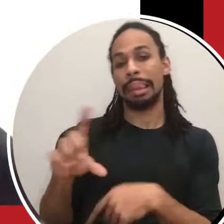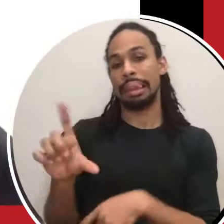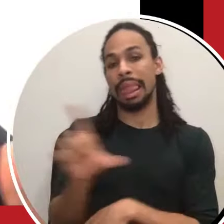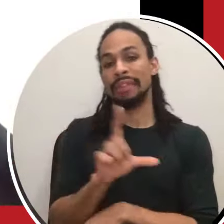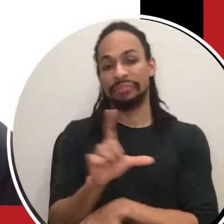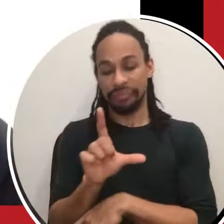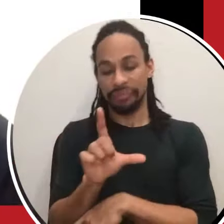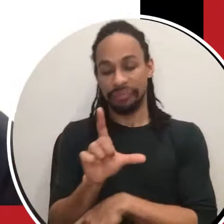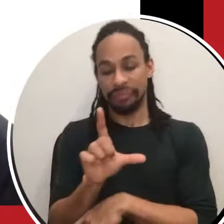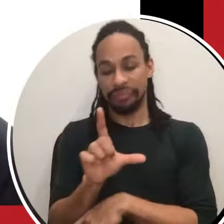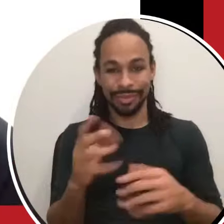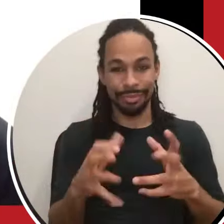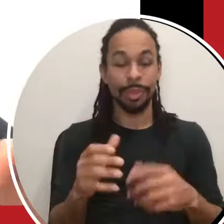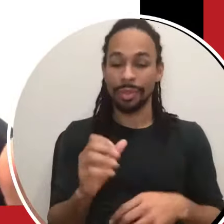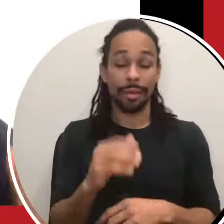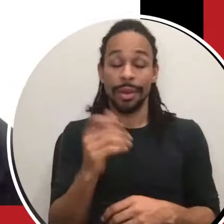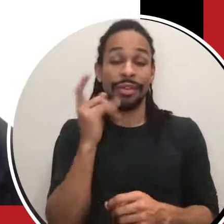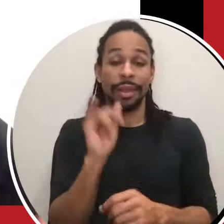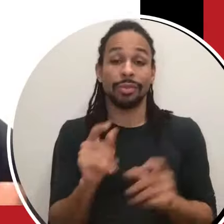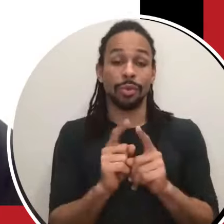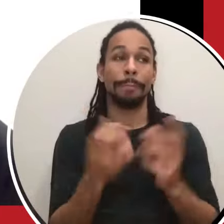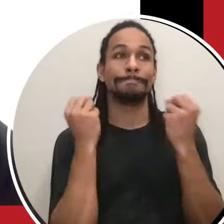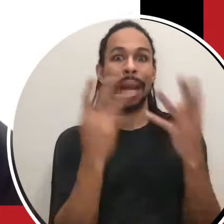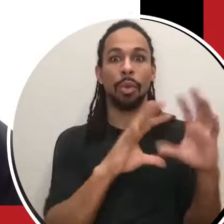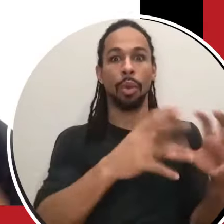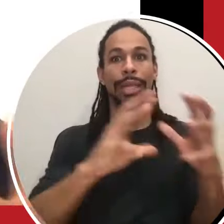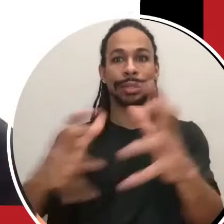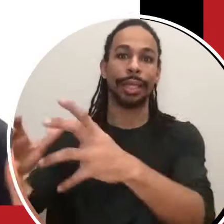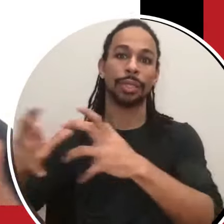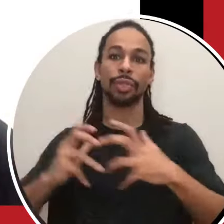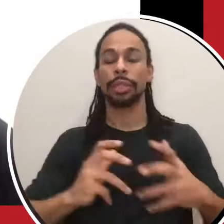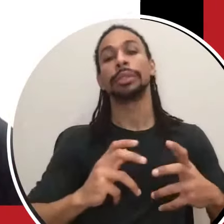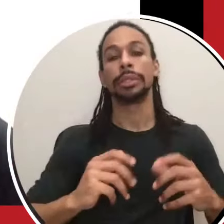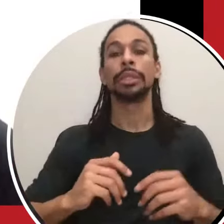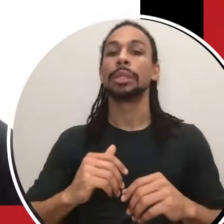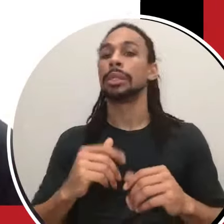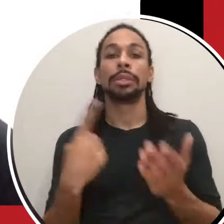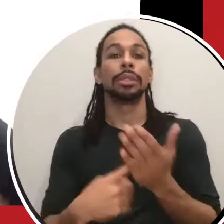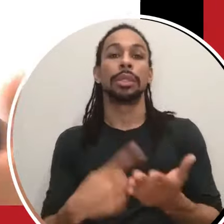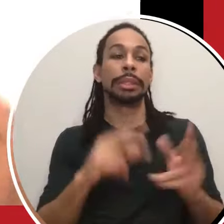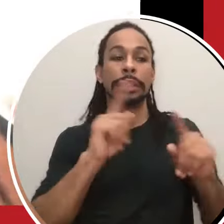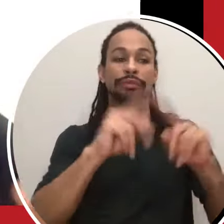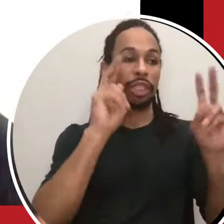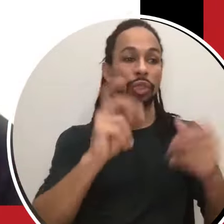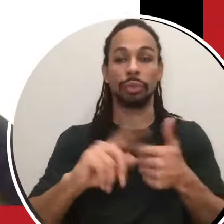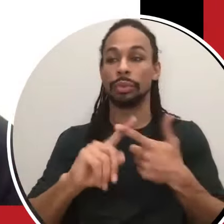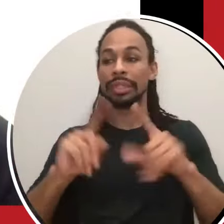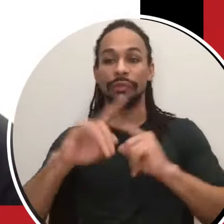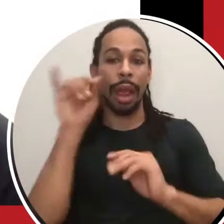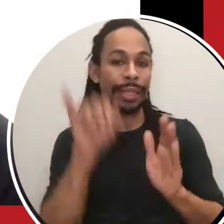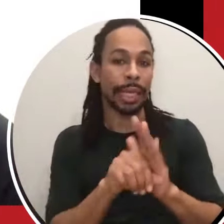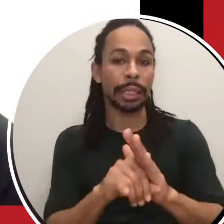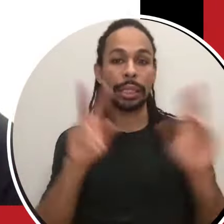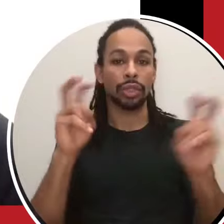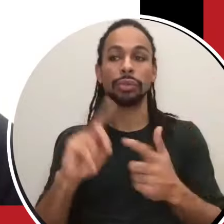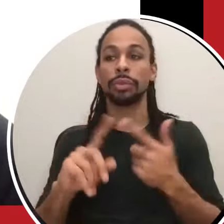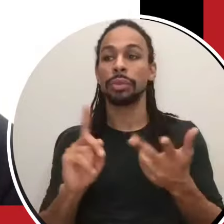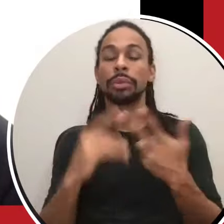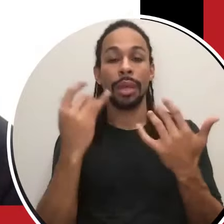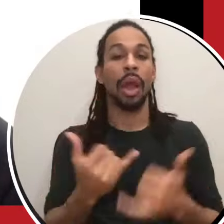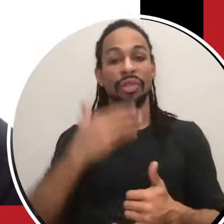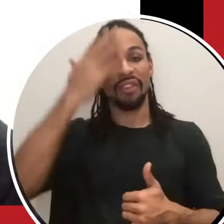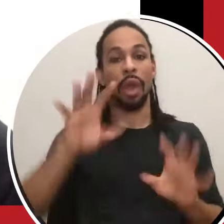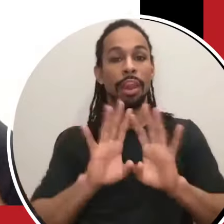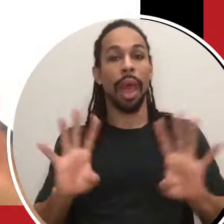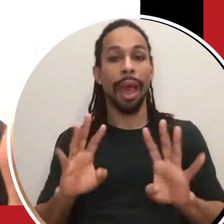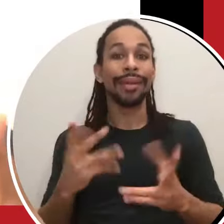work across sector, across issue areas, across identity. And now the front line is an electoral manifestation